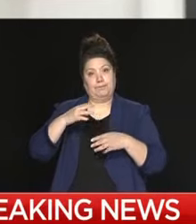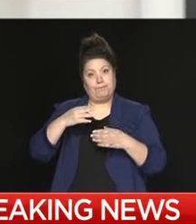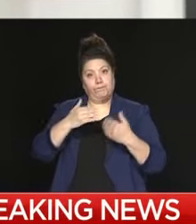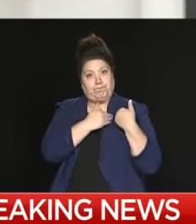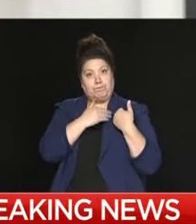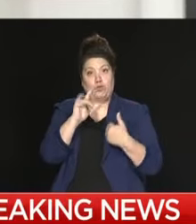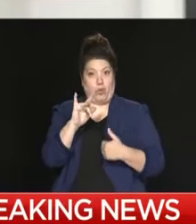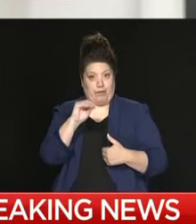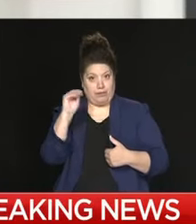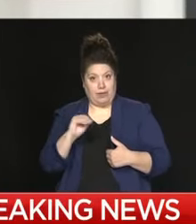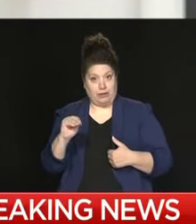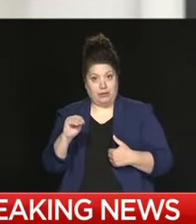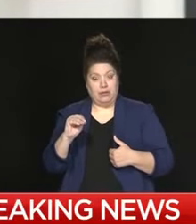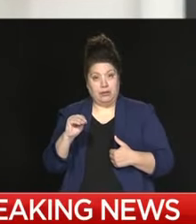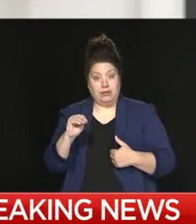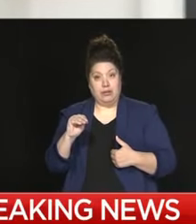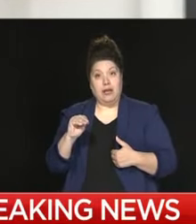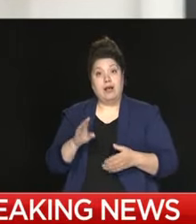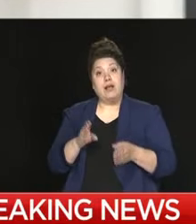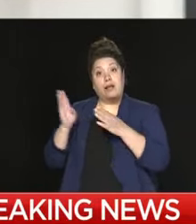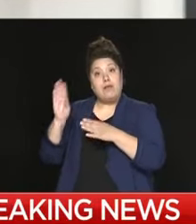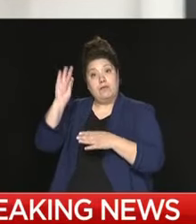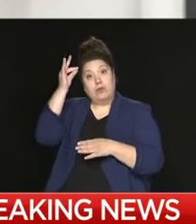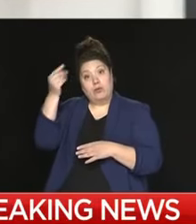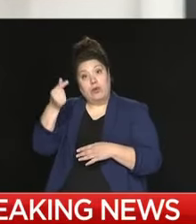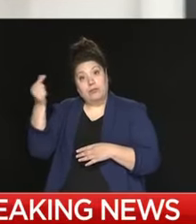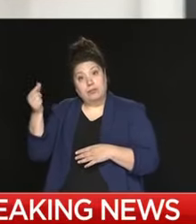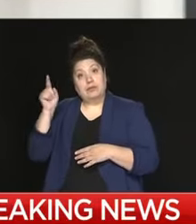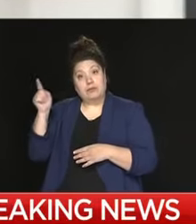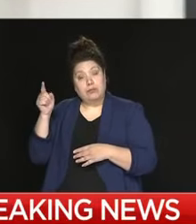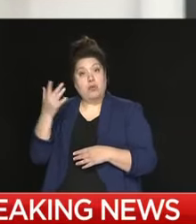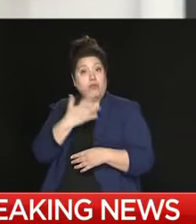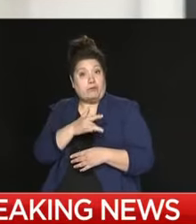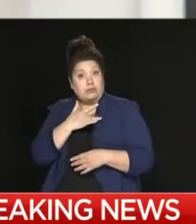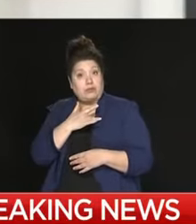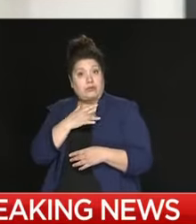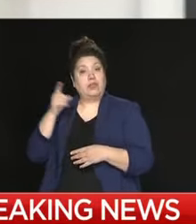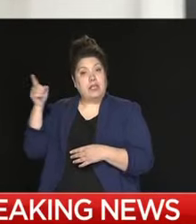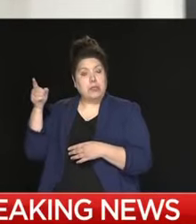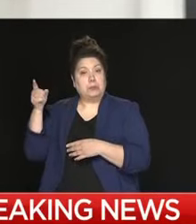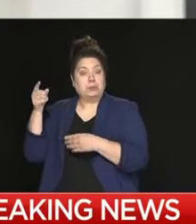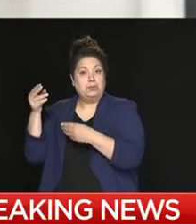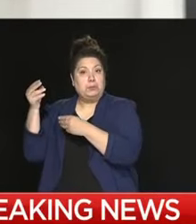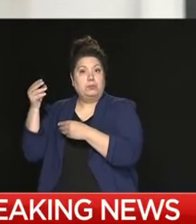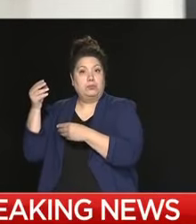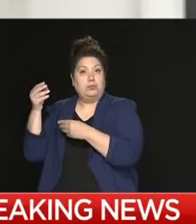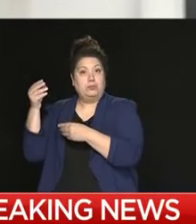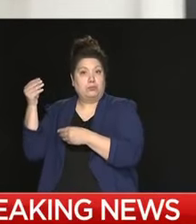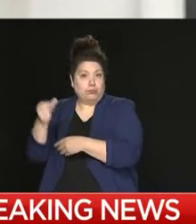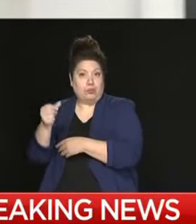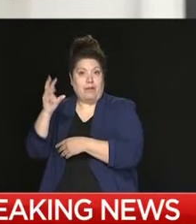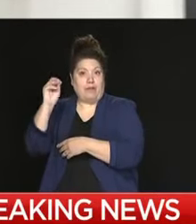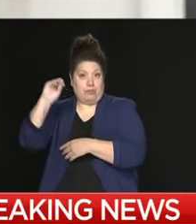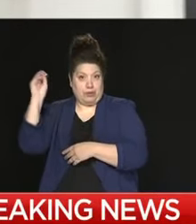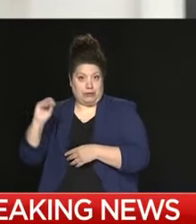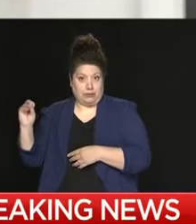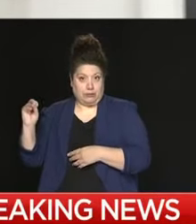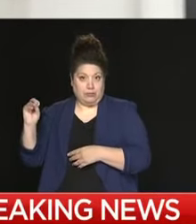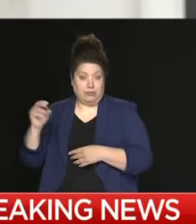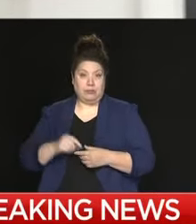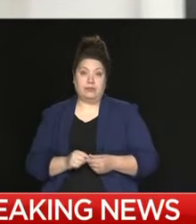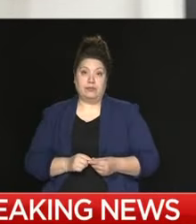the federal government and the provinces will pay for the remaining 50%. So the